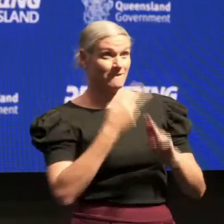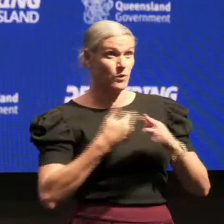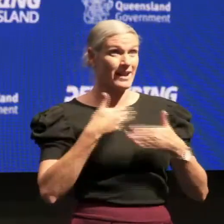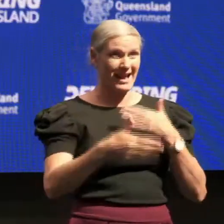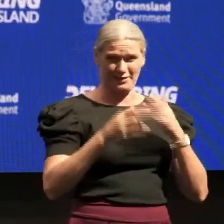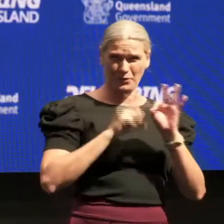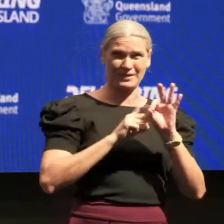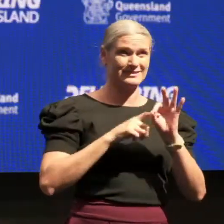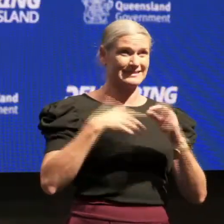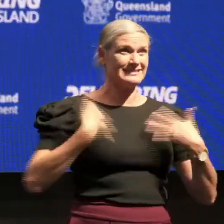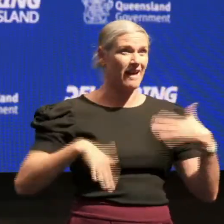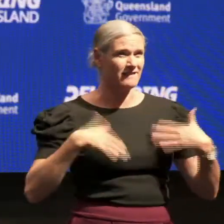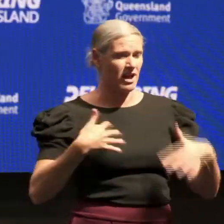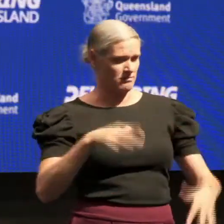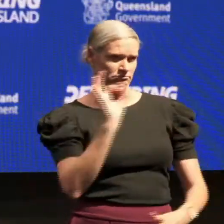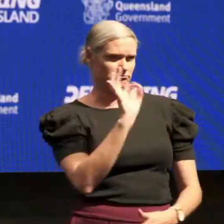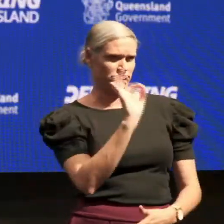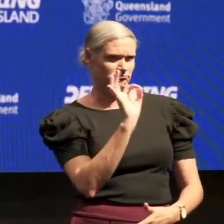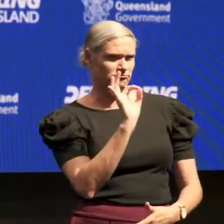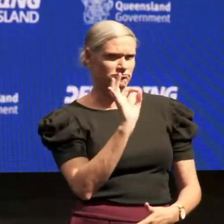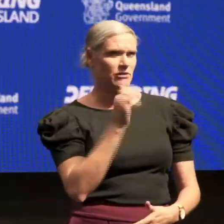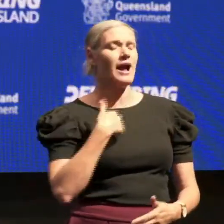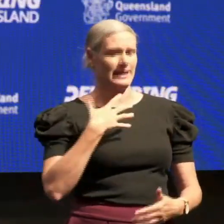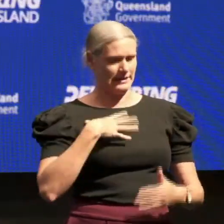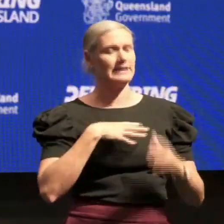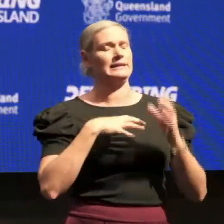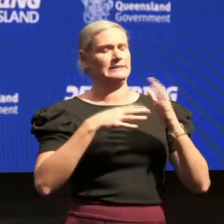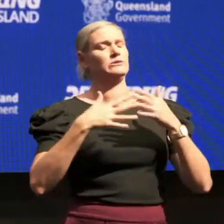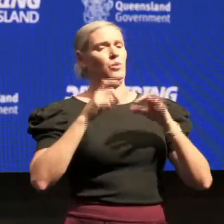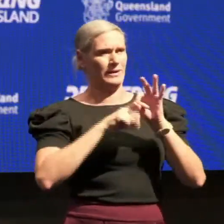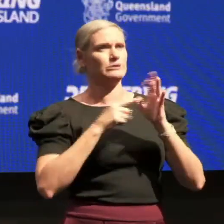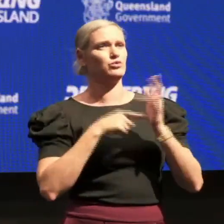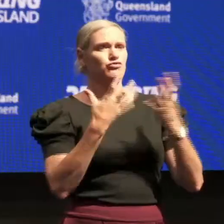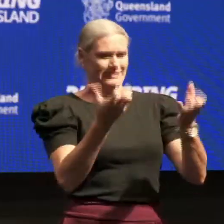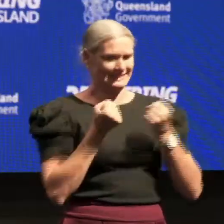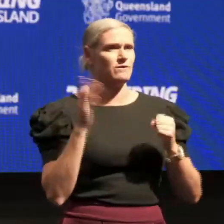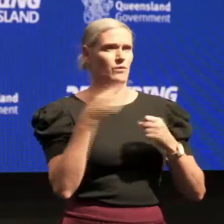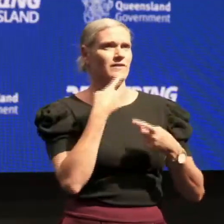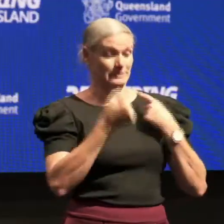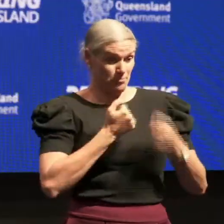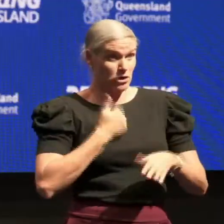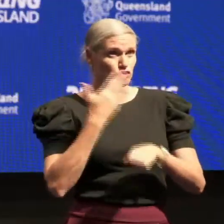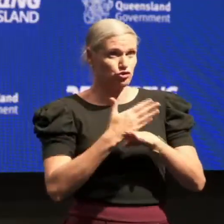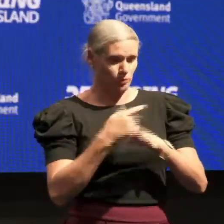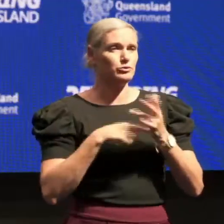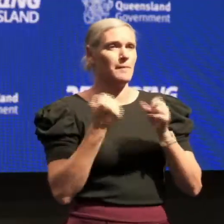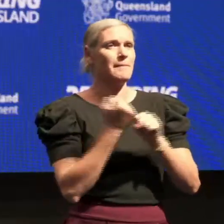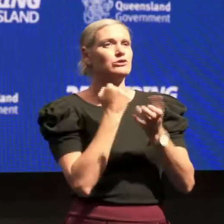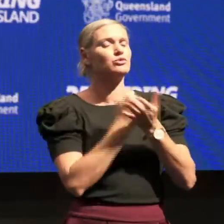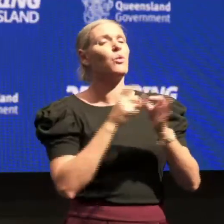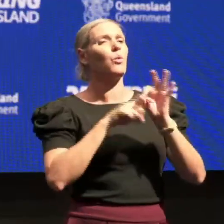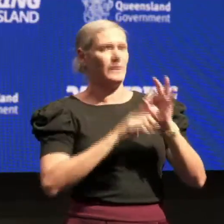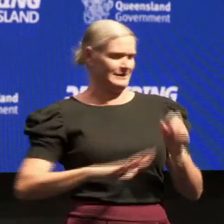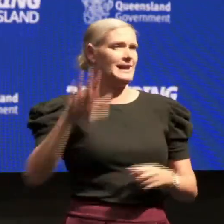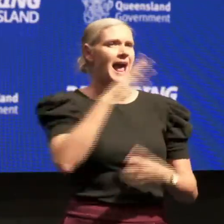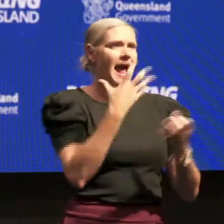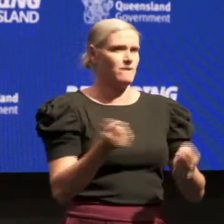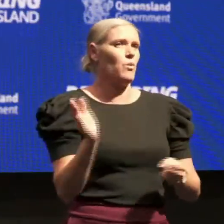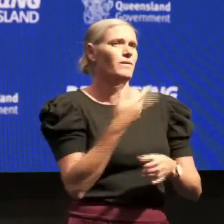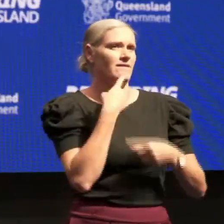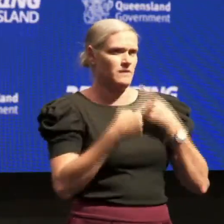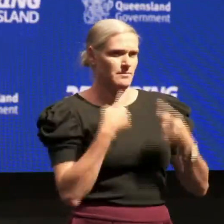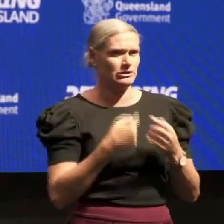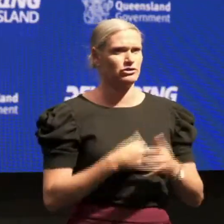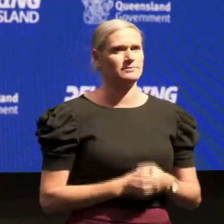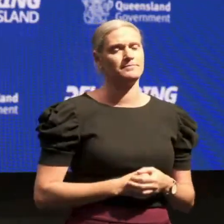is in their hour of need without the information they need, and that's my job, and of course I've got to do that. So on that, will